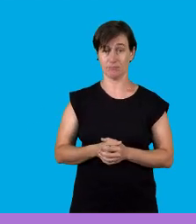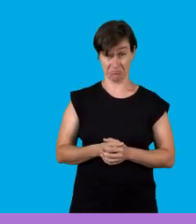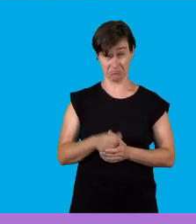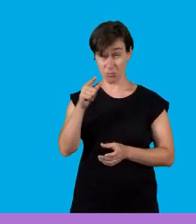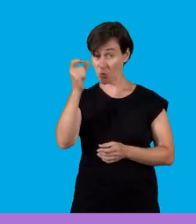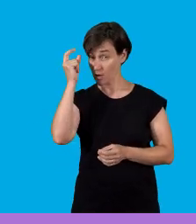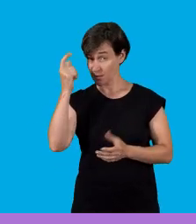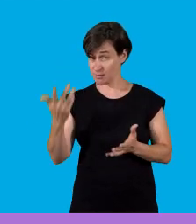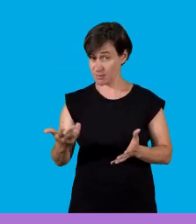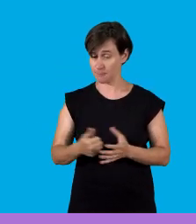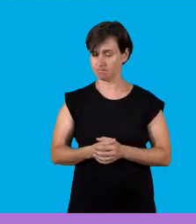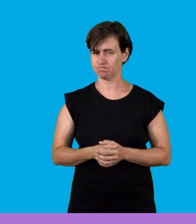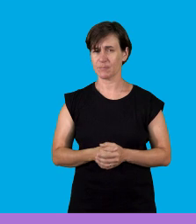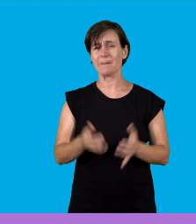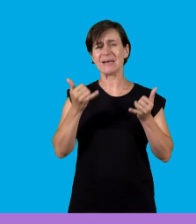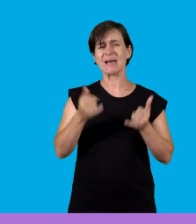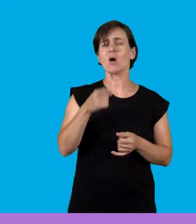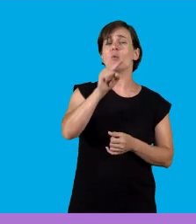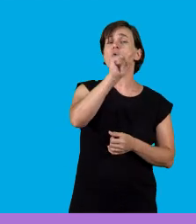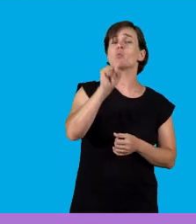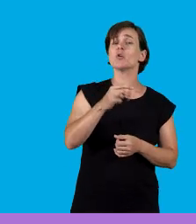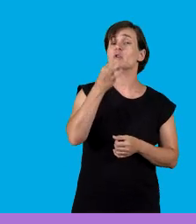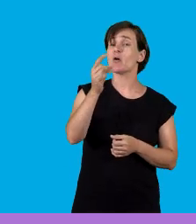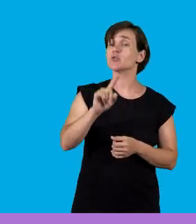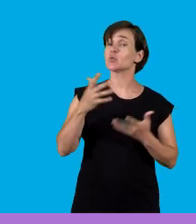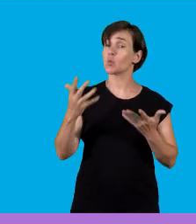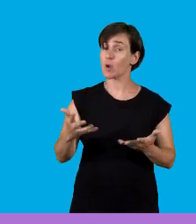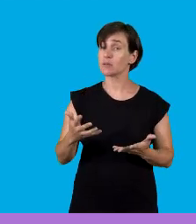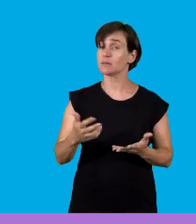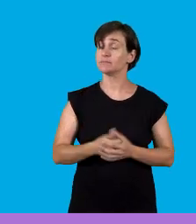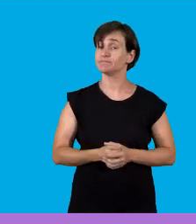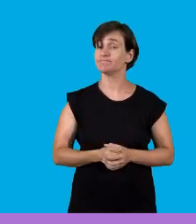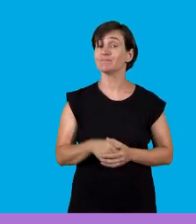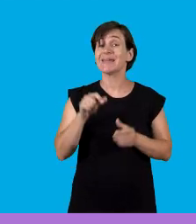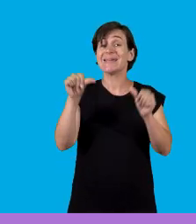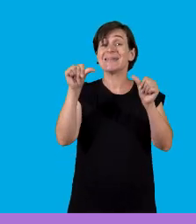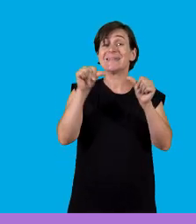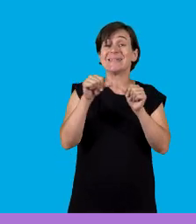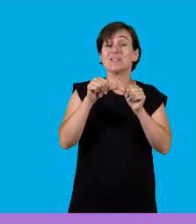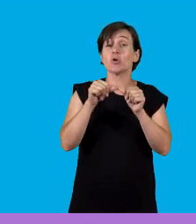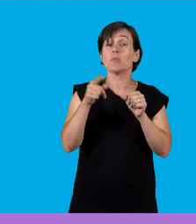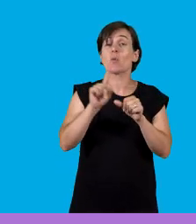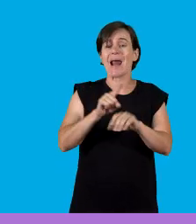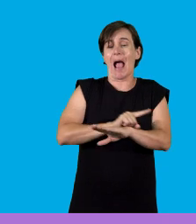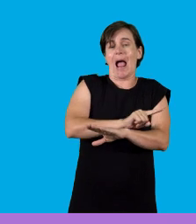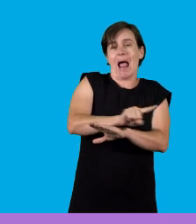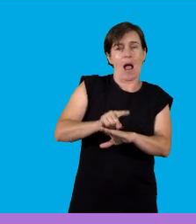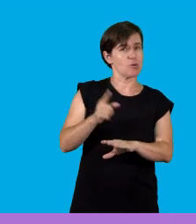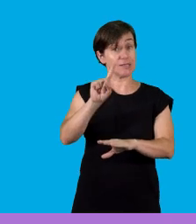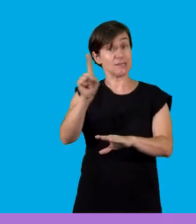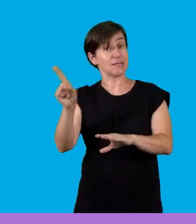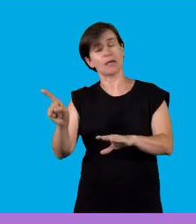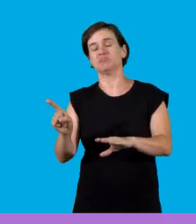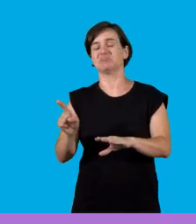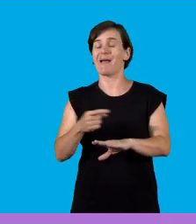seconds. Guys, are we still good? But remember now it says, and I'll read that part to you again, determine the number of what?